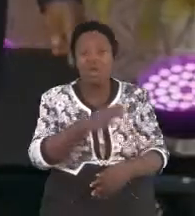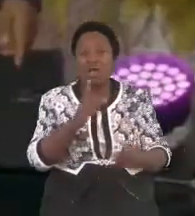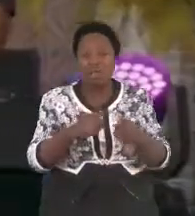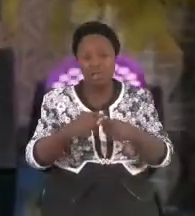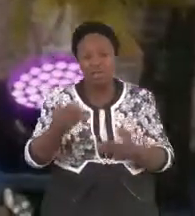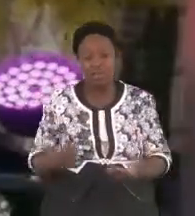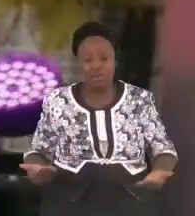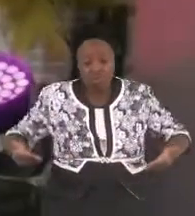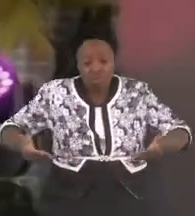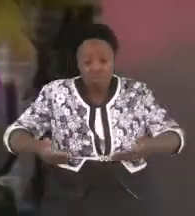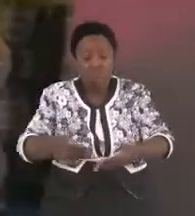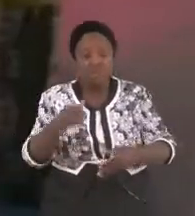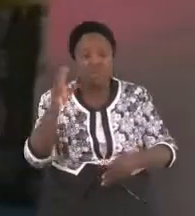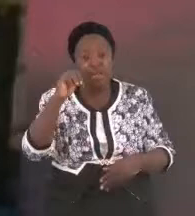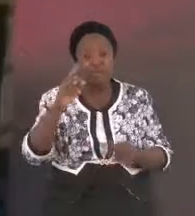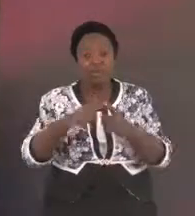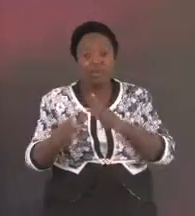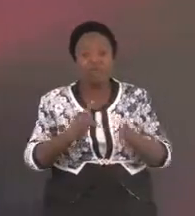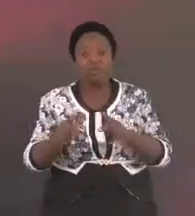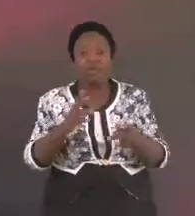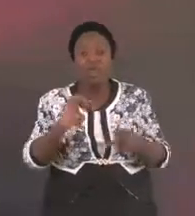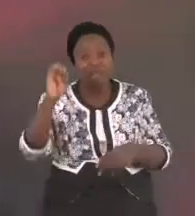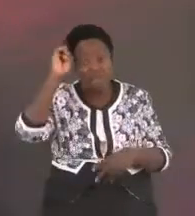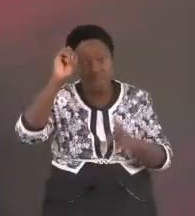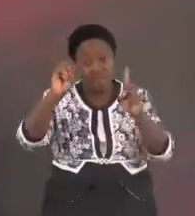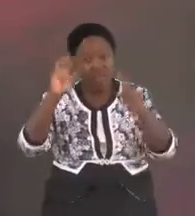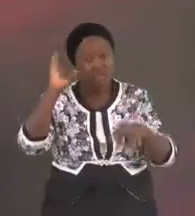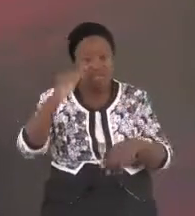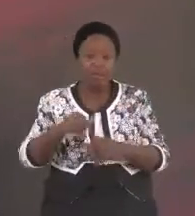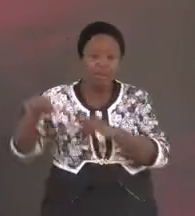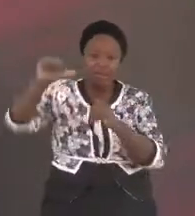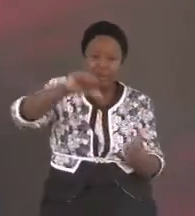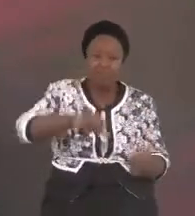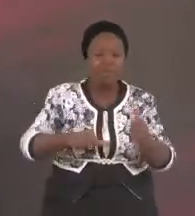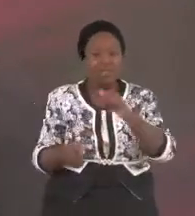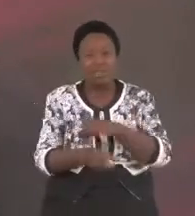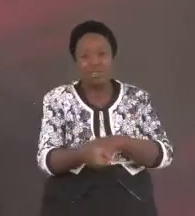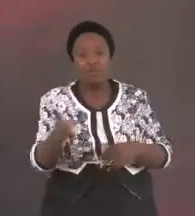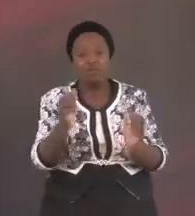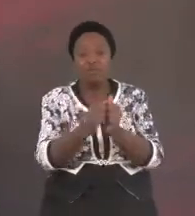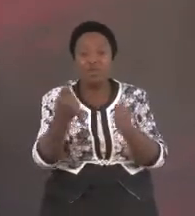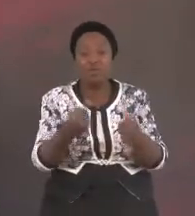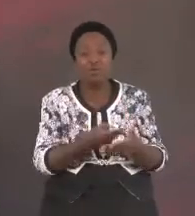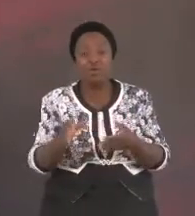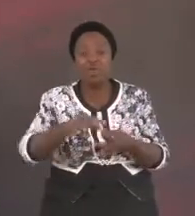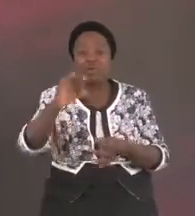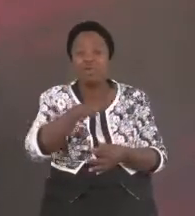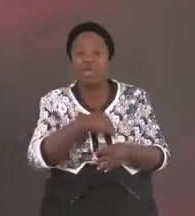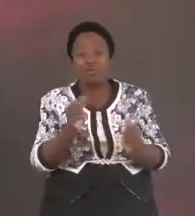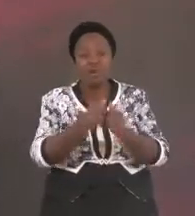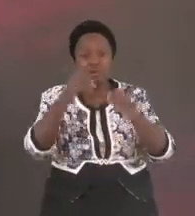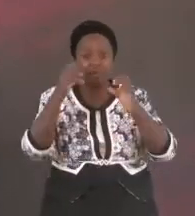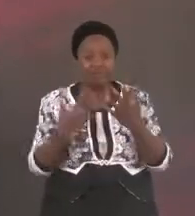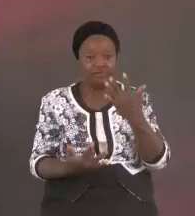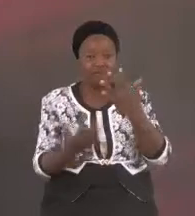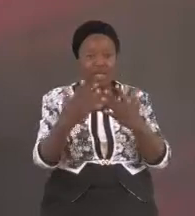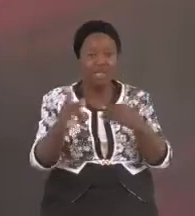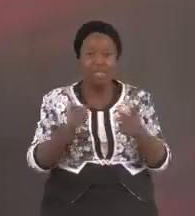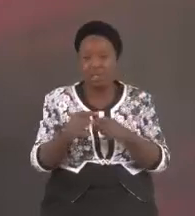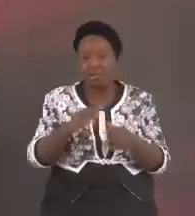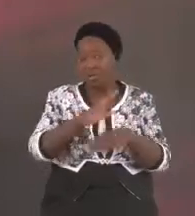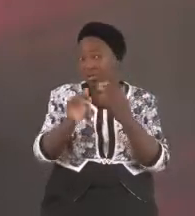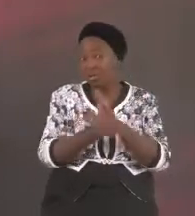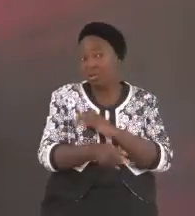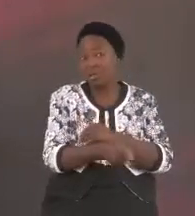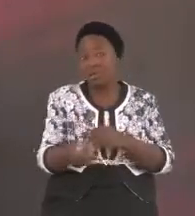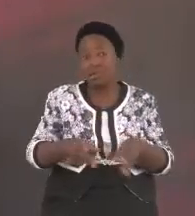people. He shall baptize them with the Holy Ghost and with fire. And these disciples said, we never heard. Look